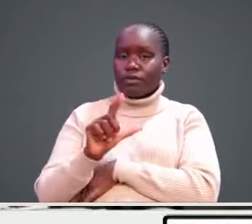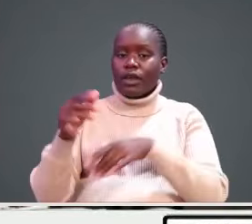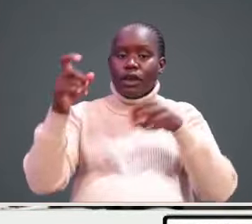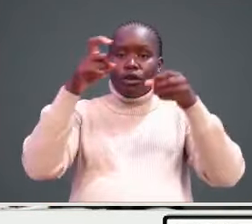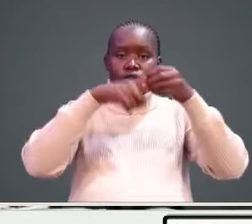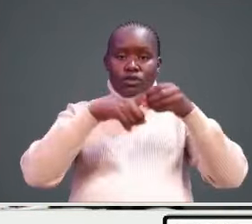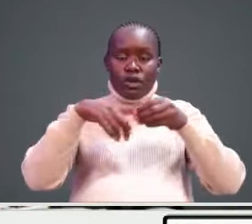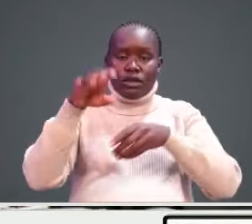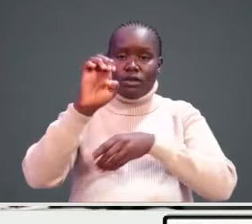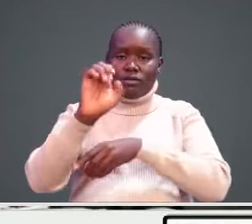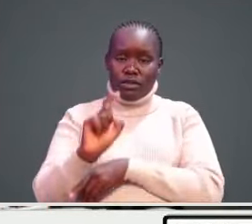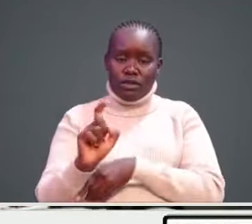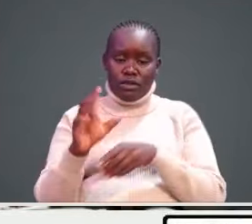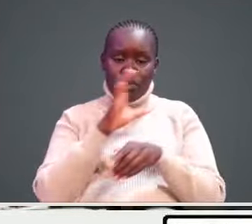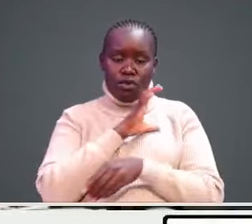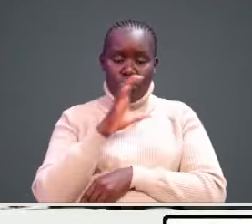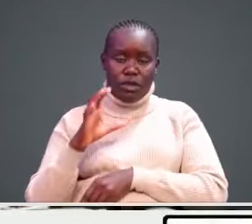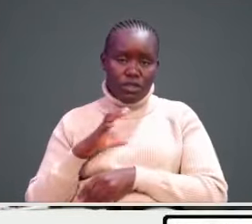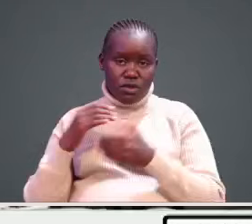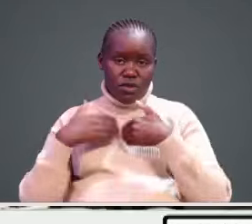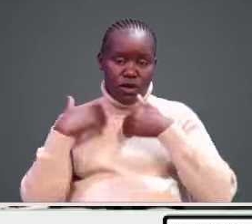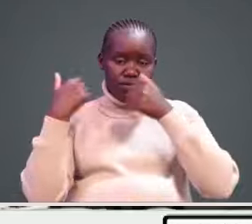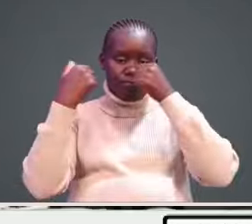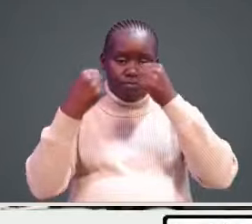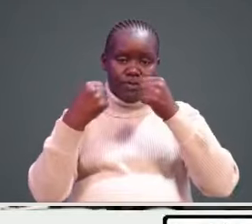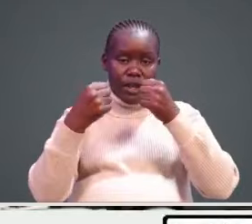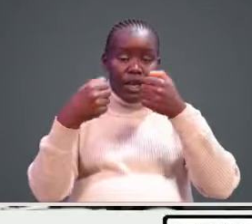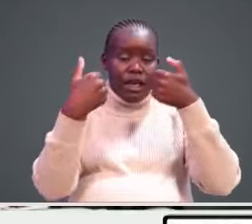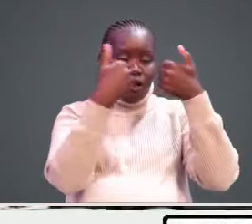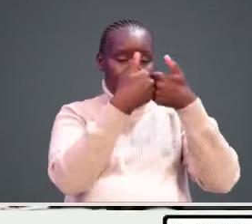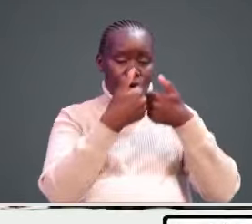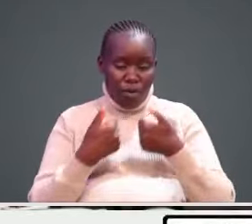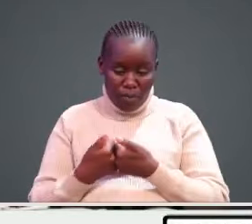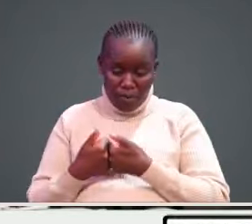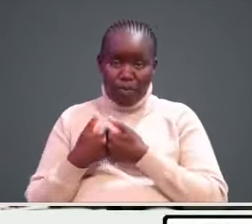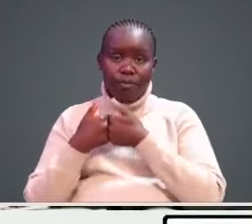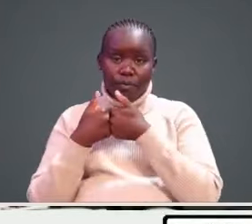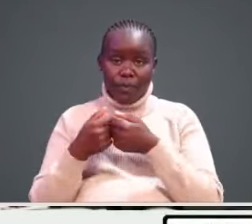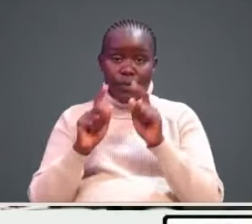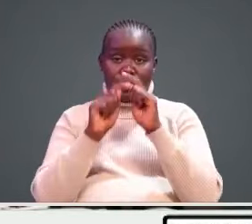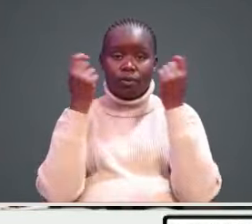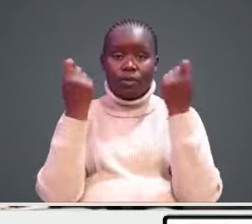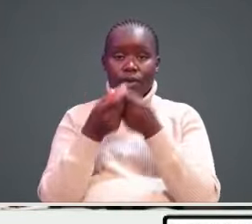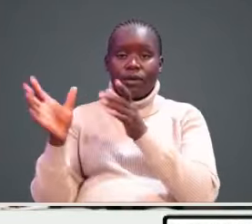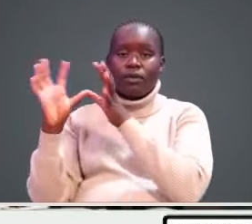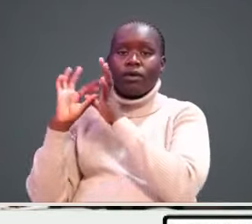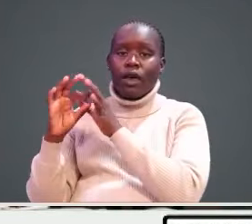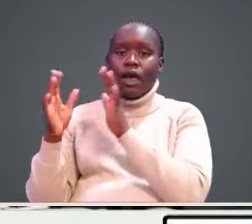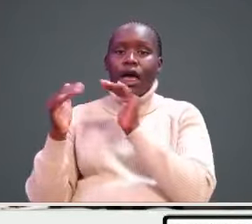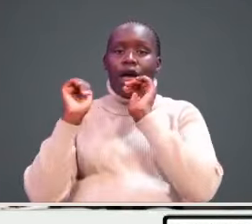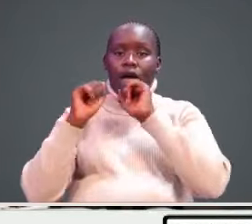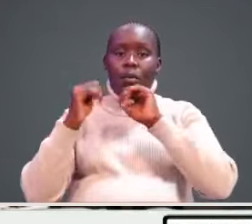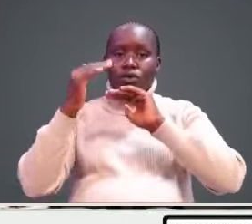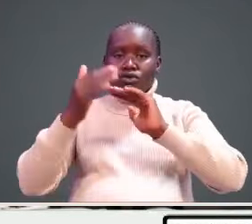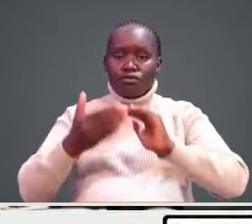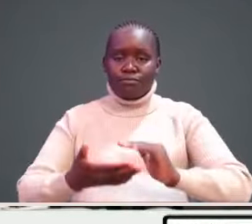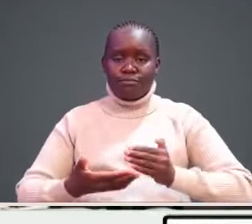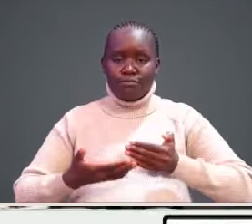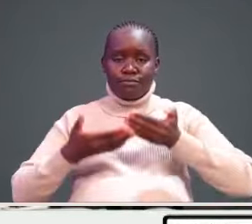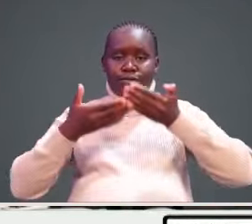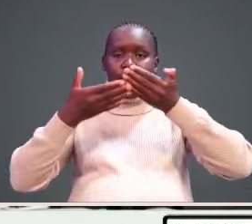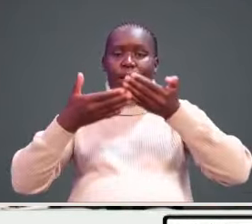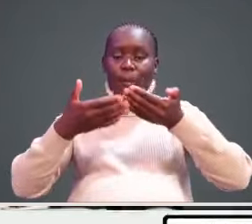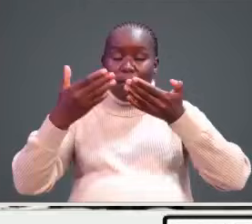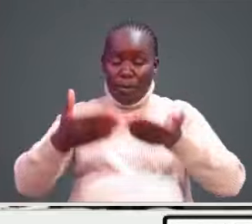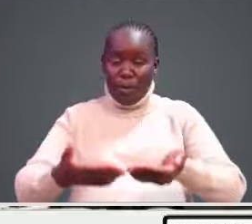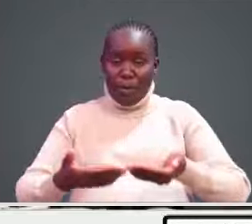Executive Committee in order to build a strong and competitive team culture, to be able to improve the financial sustainability